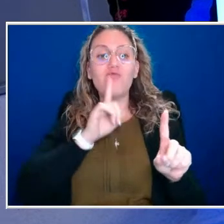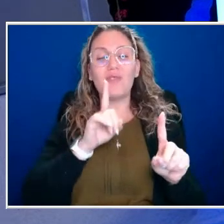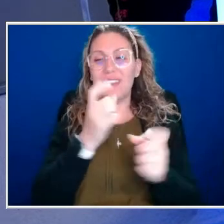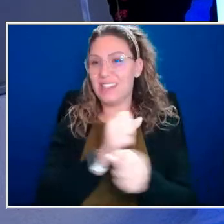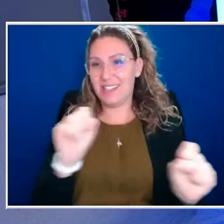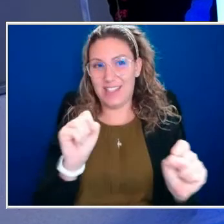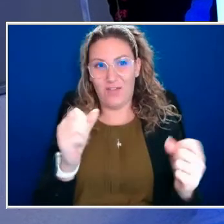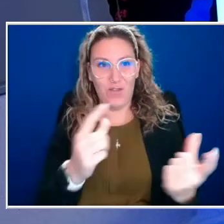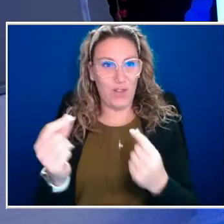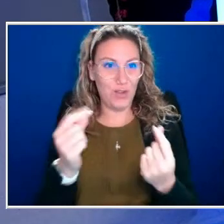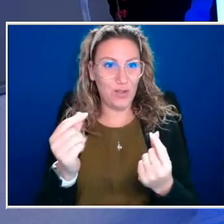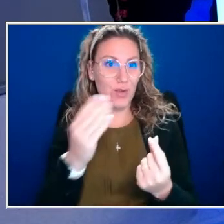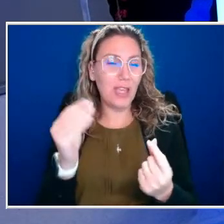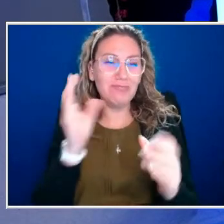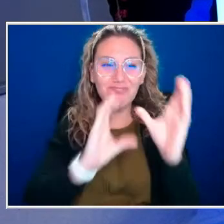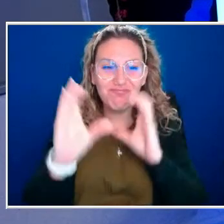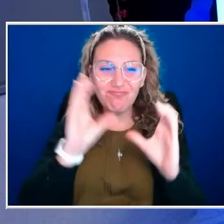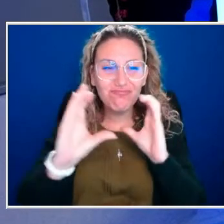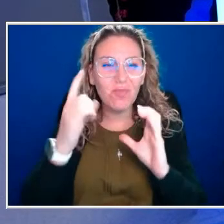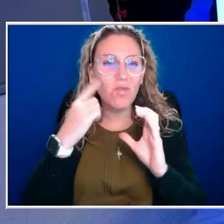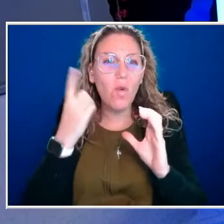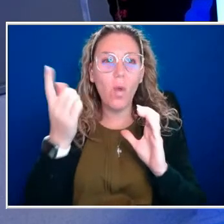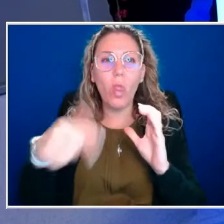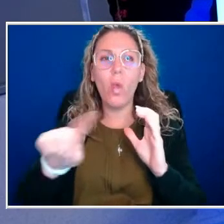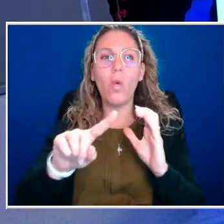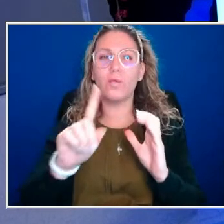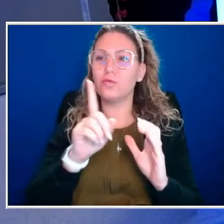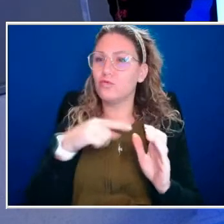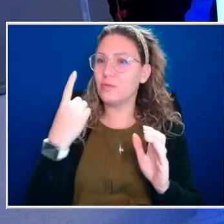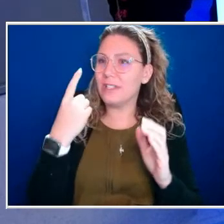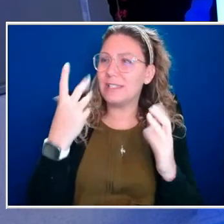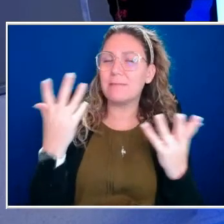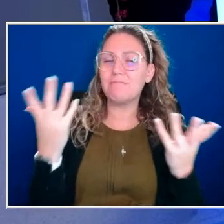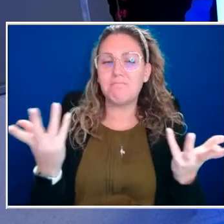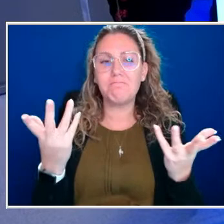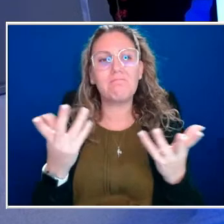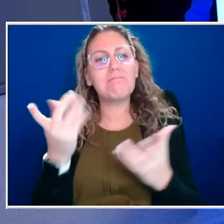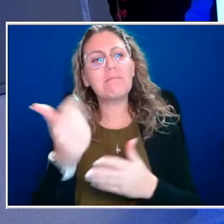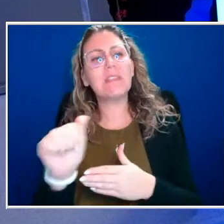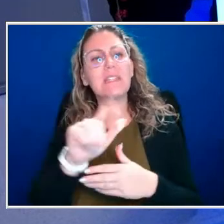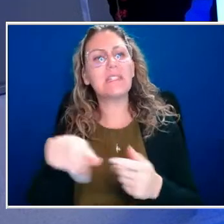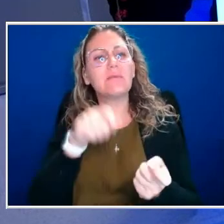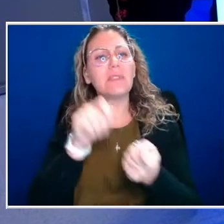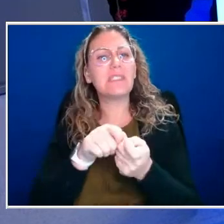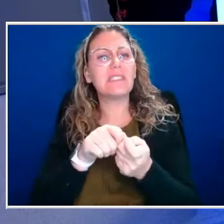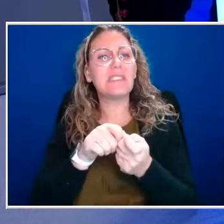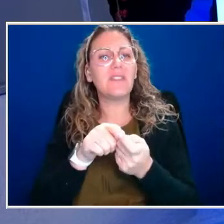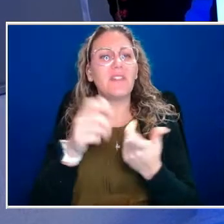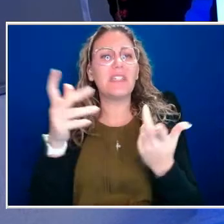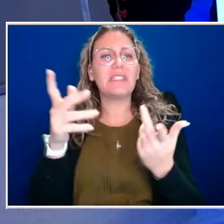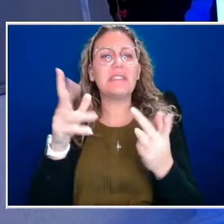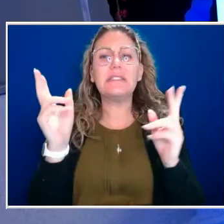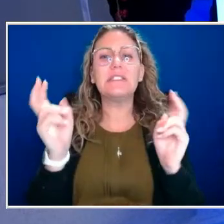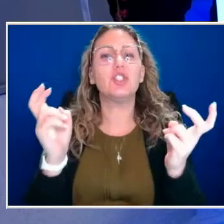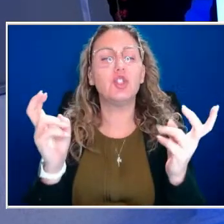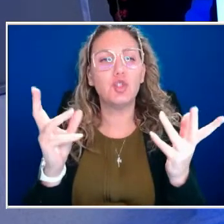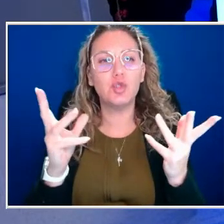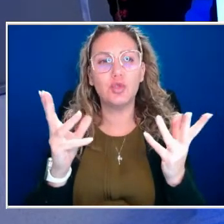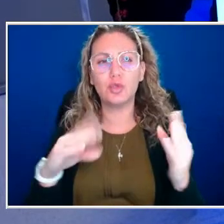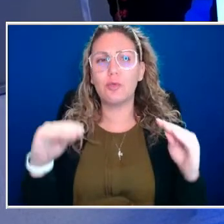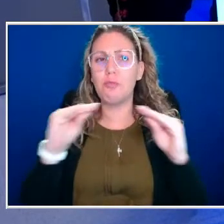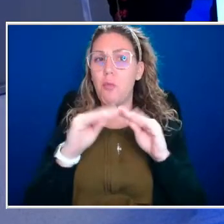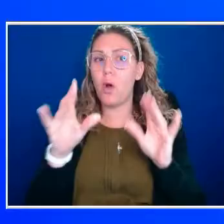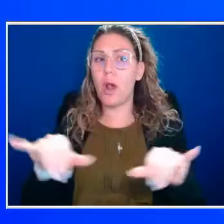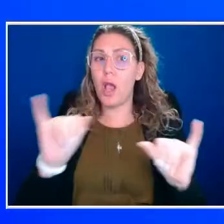any of those, risks that you might have out there. Are there any specific conditions that would make you more prone to falls?